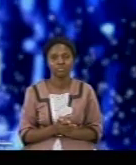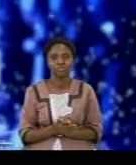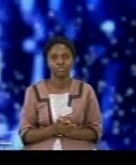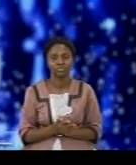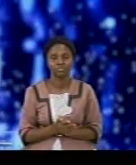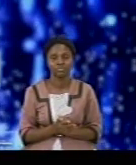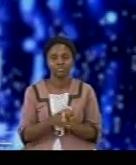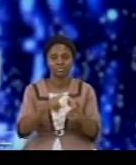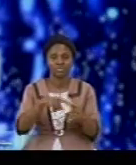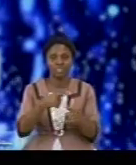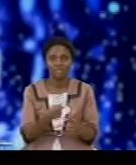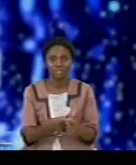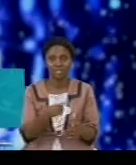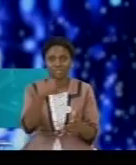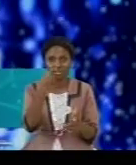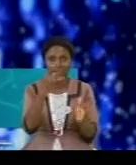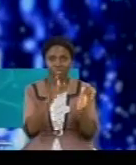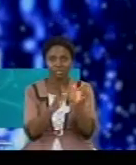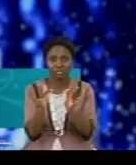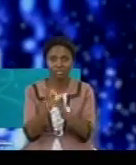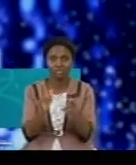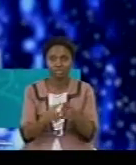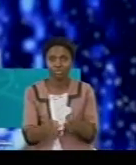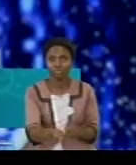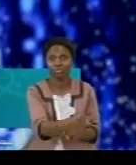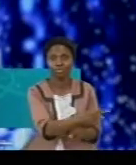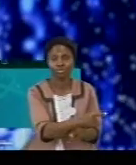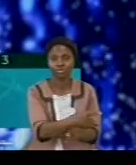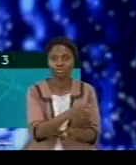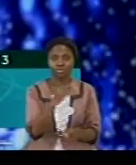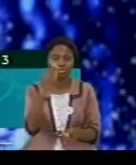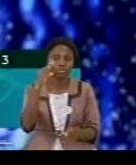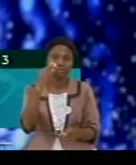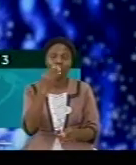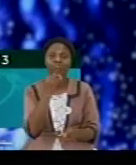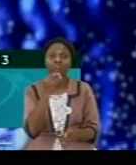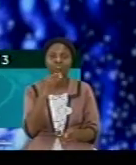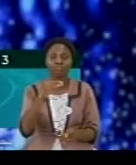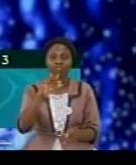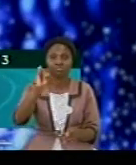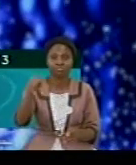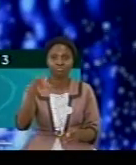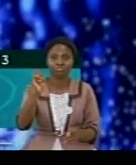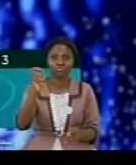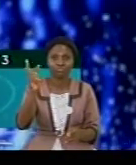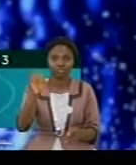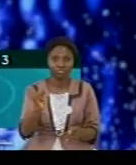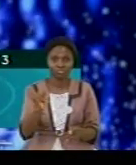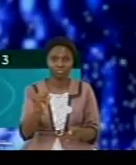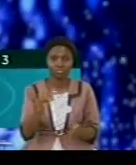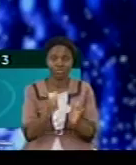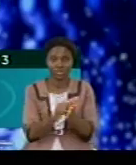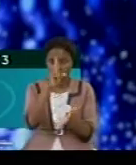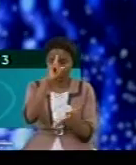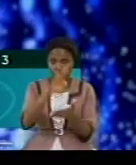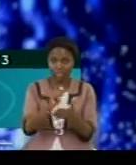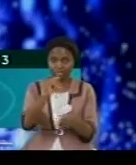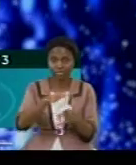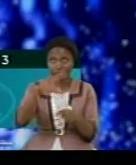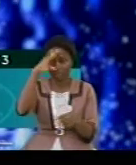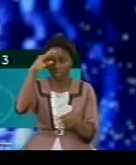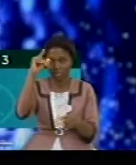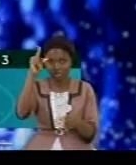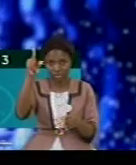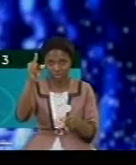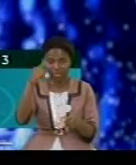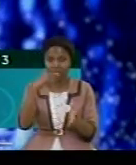31. Then said Jesus to those Jews which believe on him, if you continue in my word, then are ye